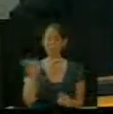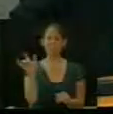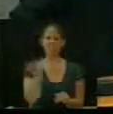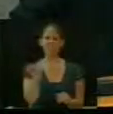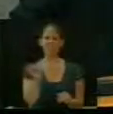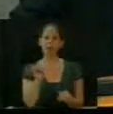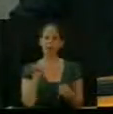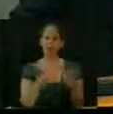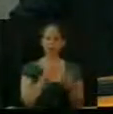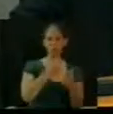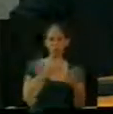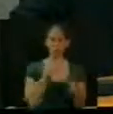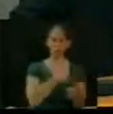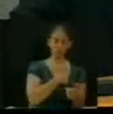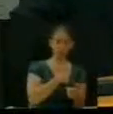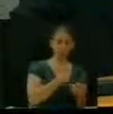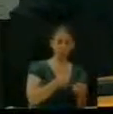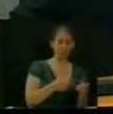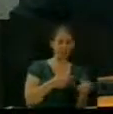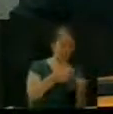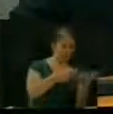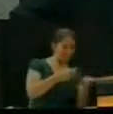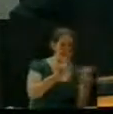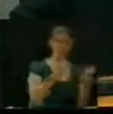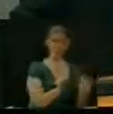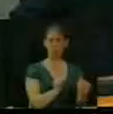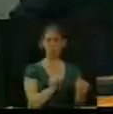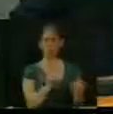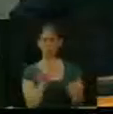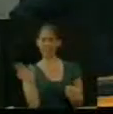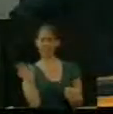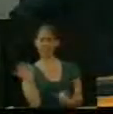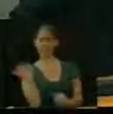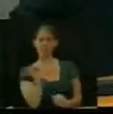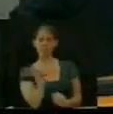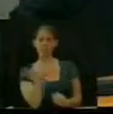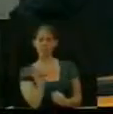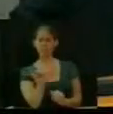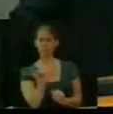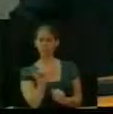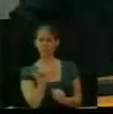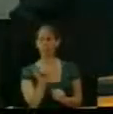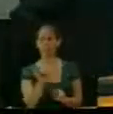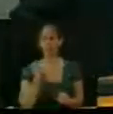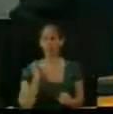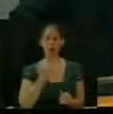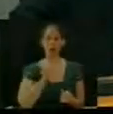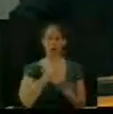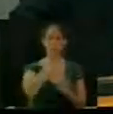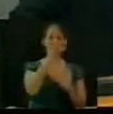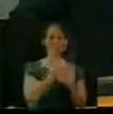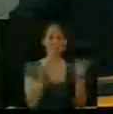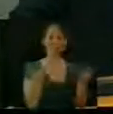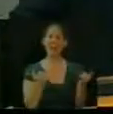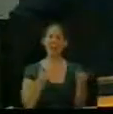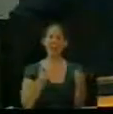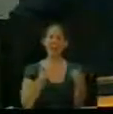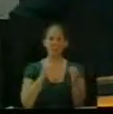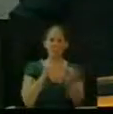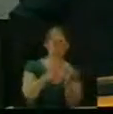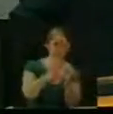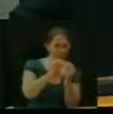they're saying, what do we need to do? Well, maybe we need to get CTASC, the one that came up with this policy, to go back and revise it for all of the state of